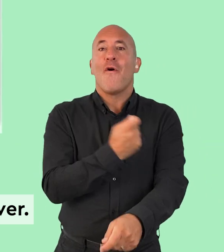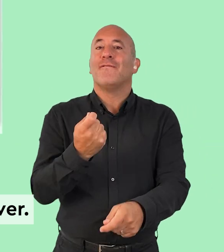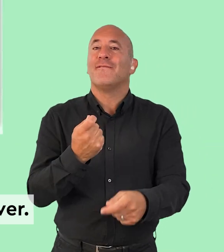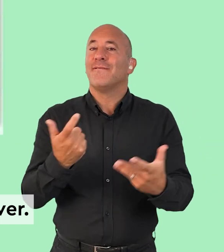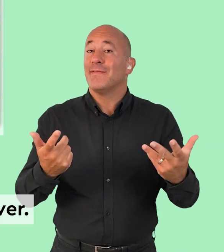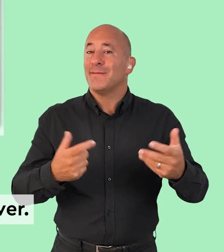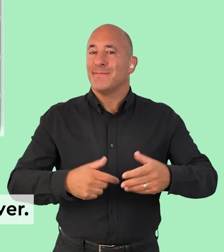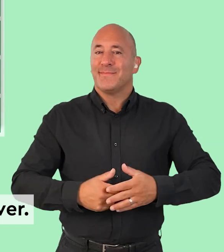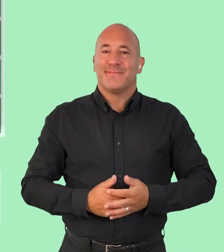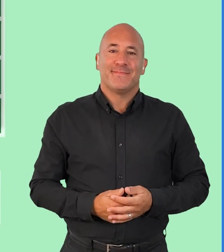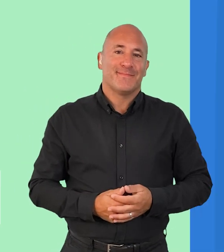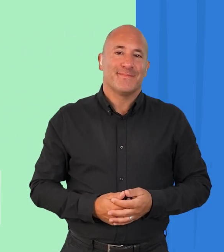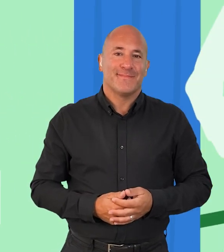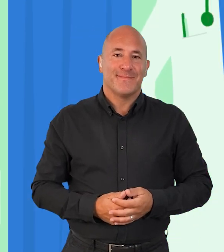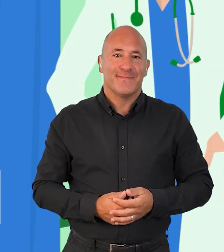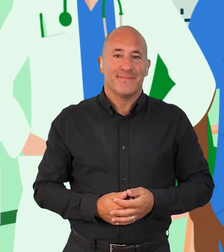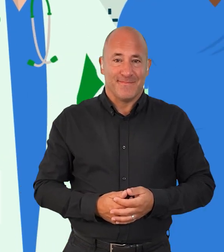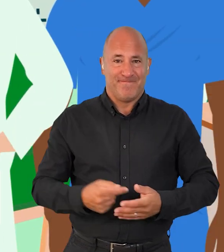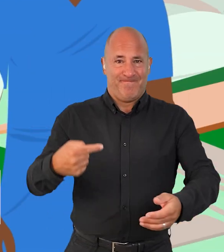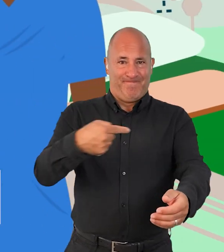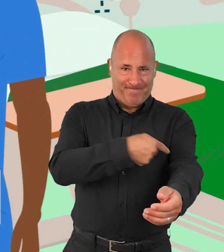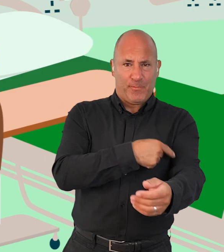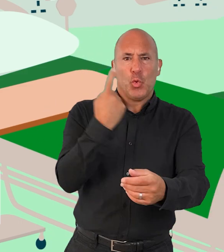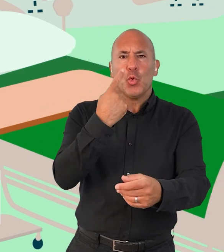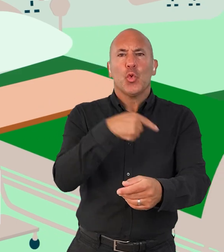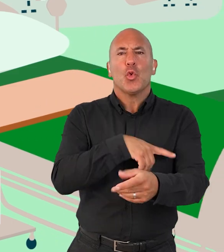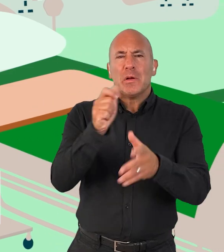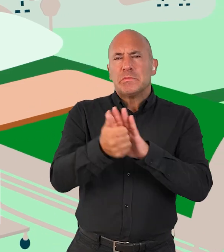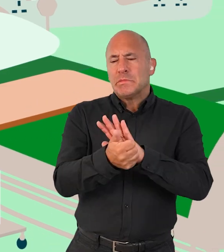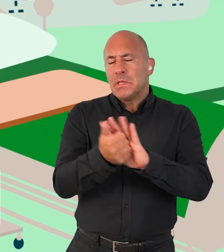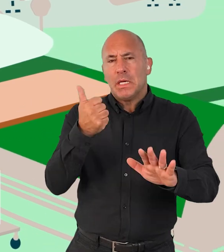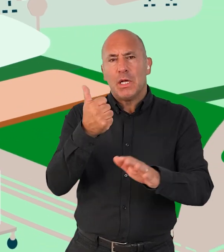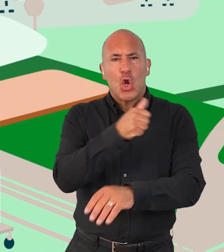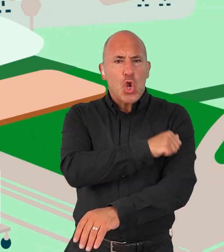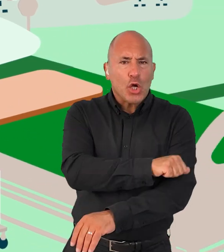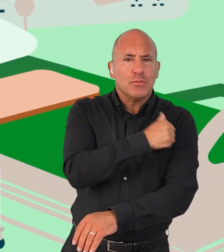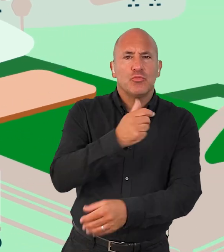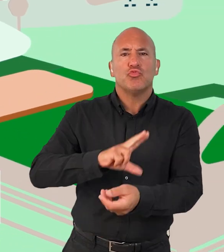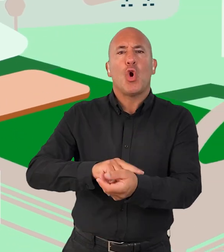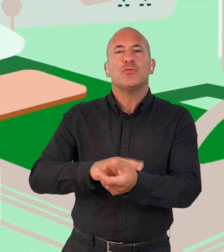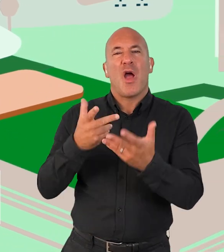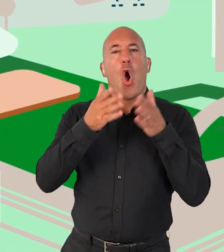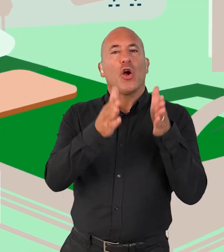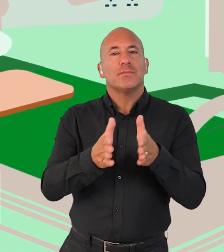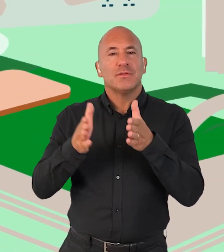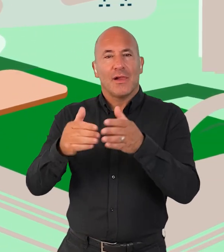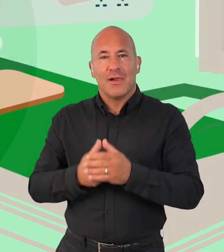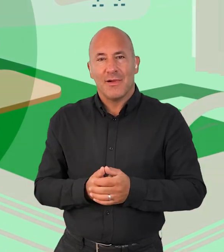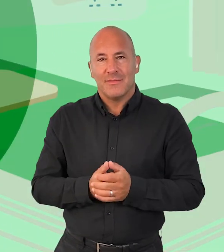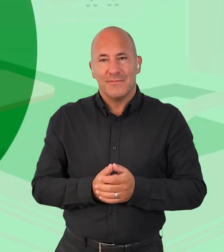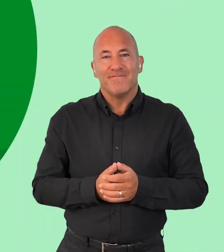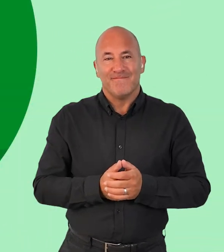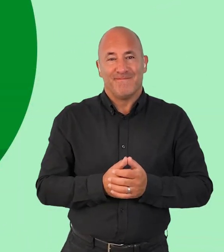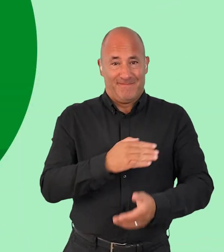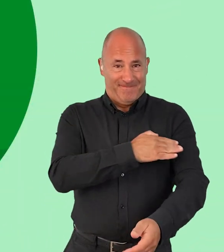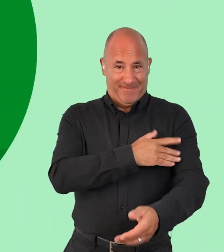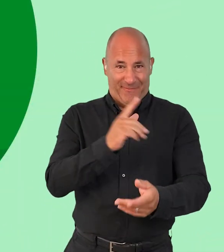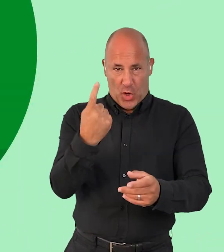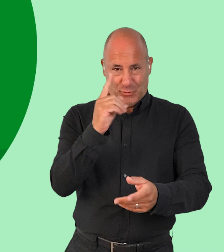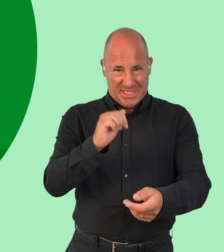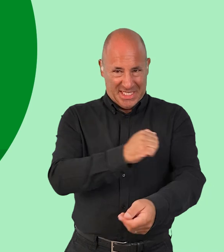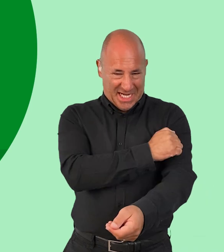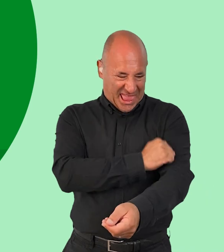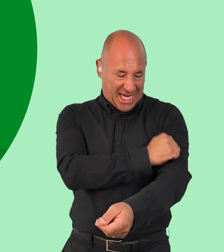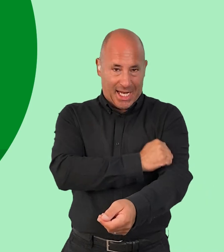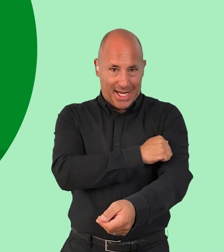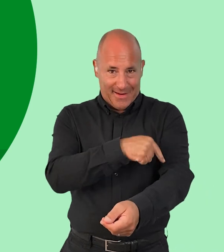over. The PICC line is put in by a specialist nurse or doctor in hospital. First, the skin